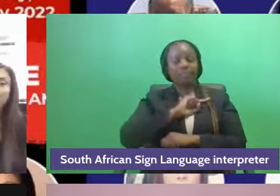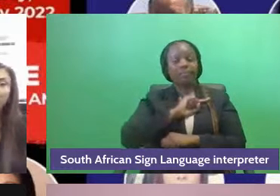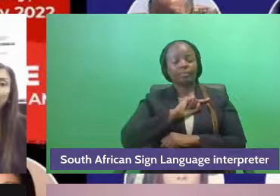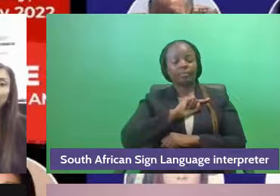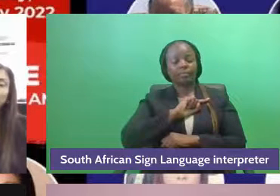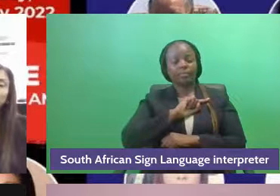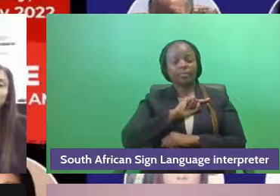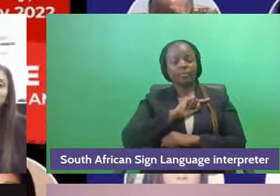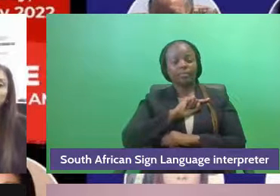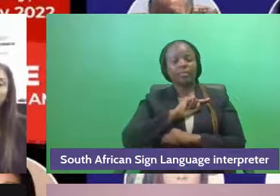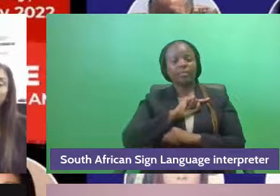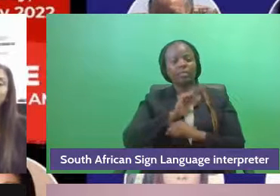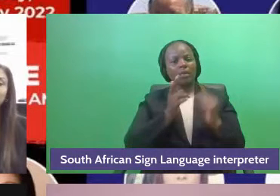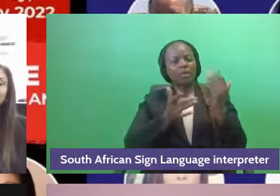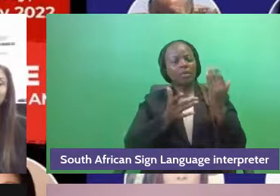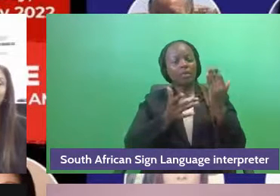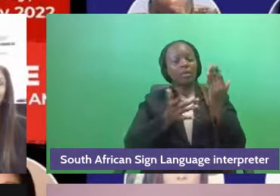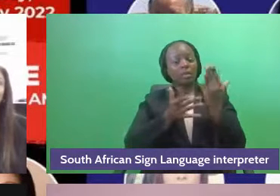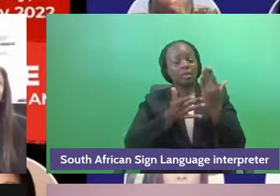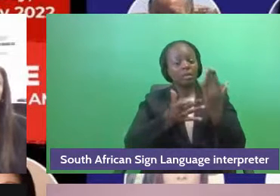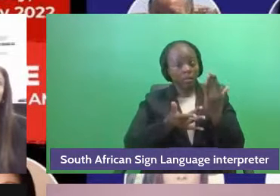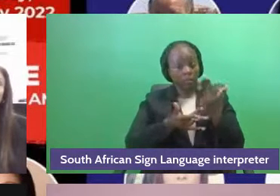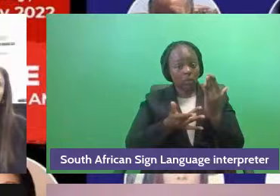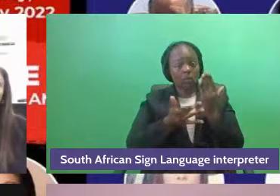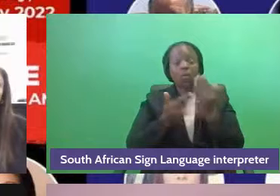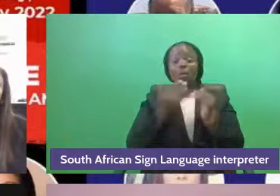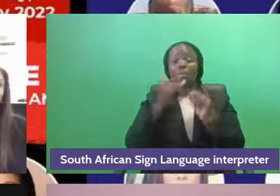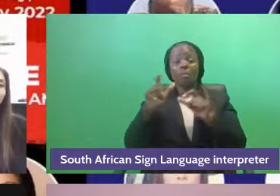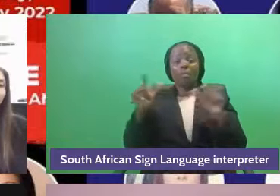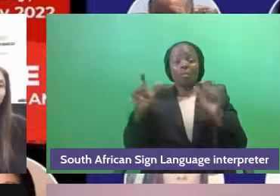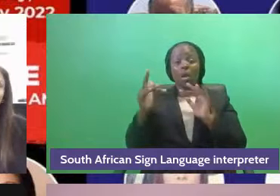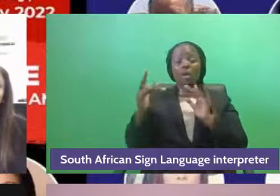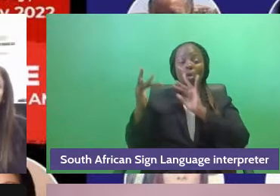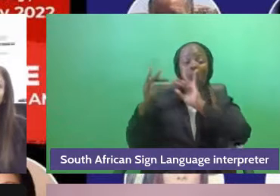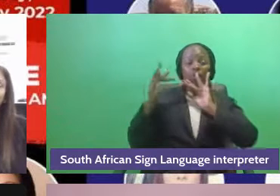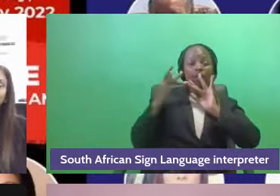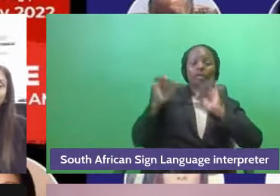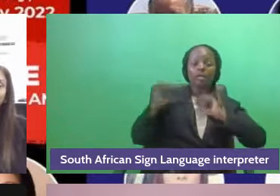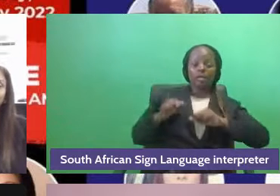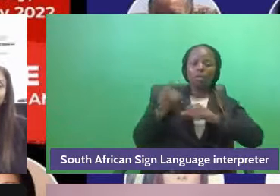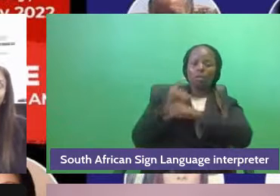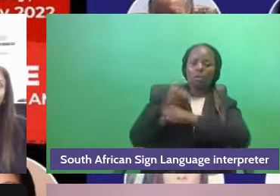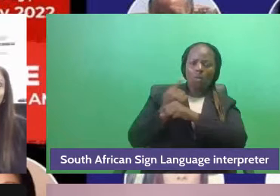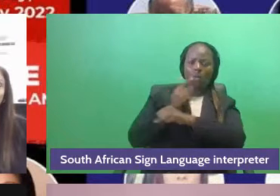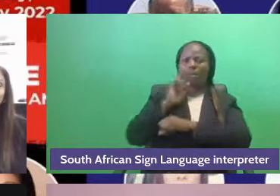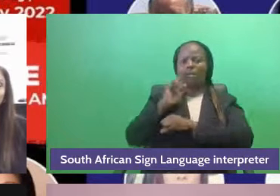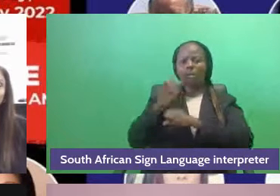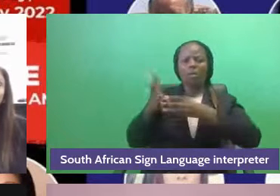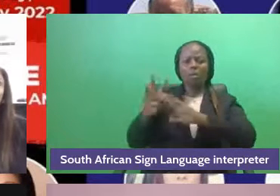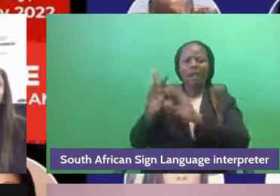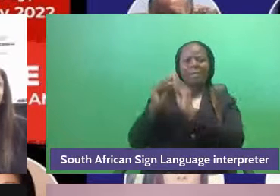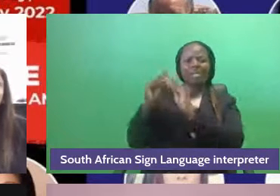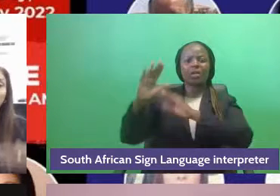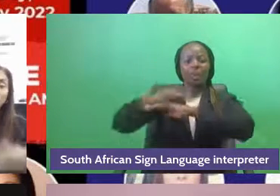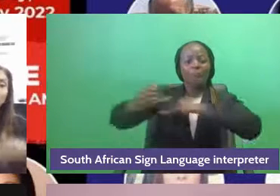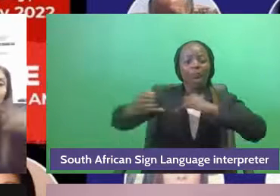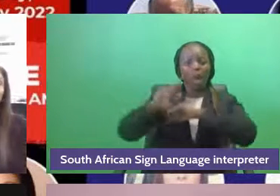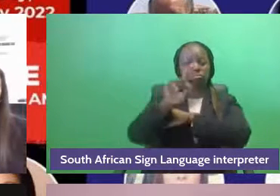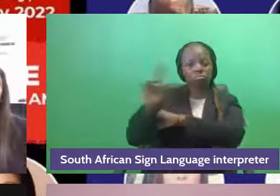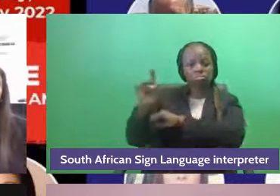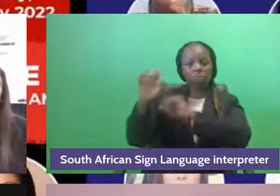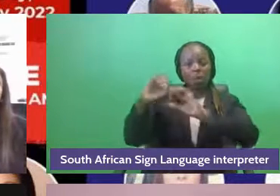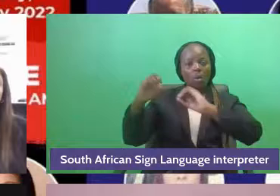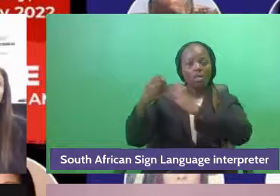bridge the gap even between provinces, so people can link up with us. We can always look at some online sessions that they could